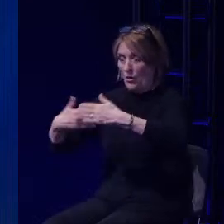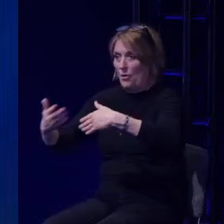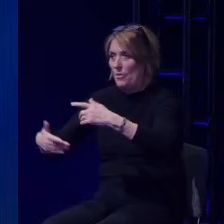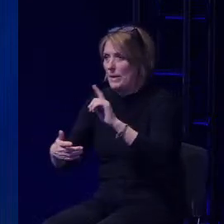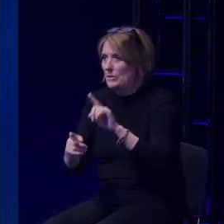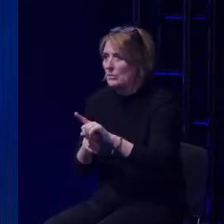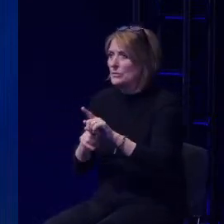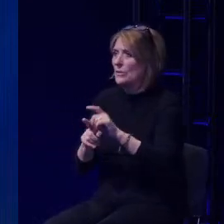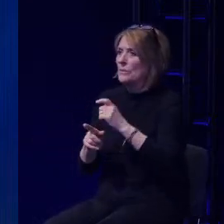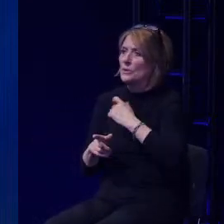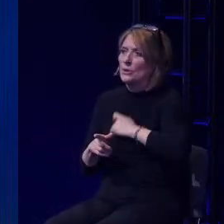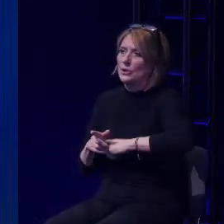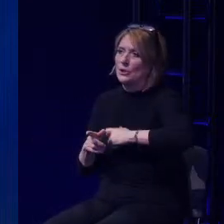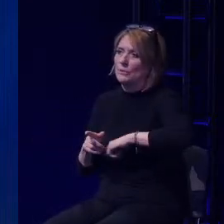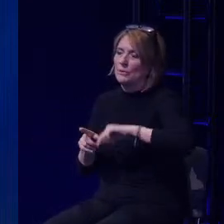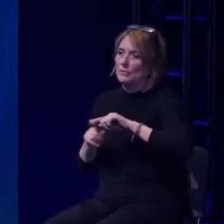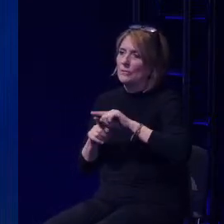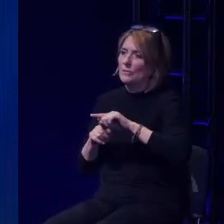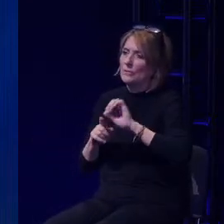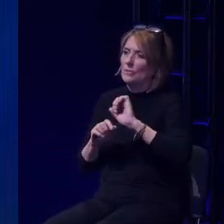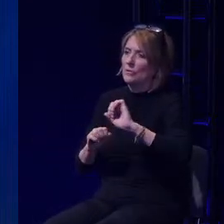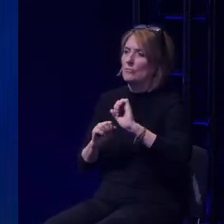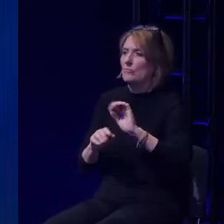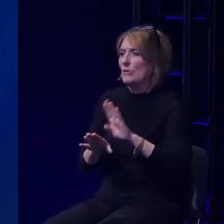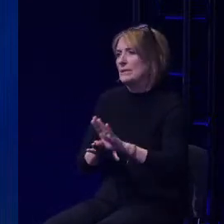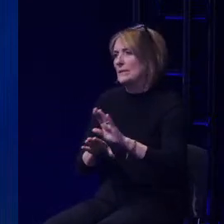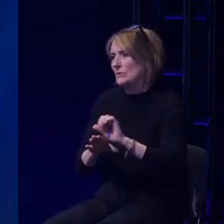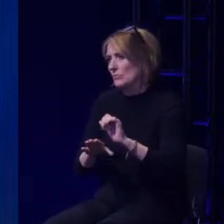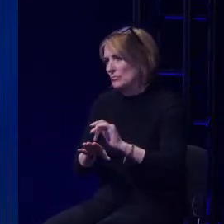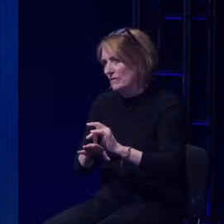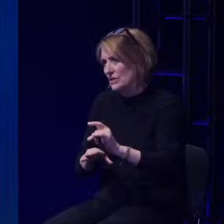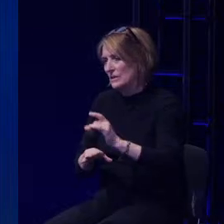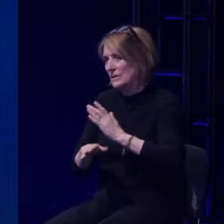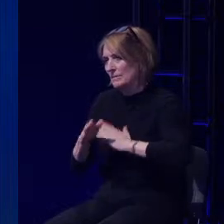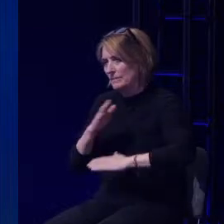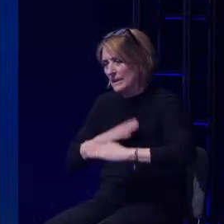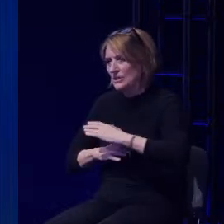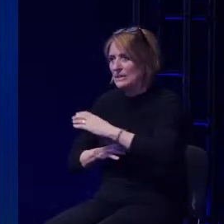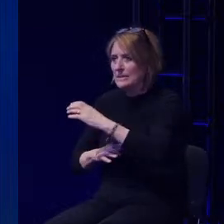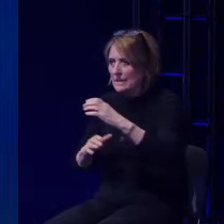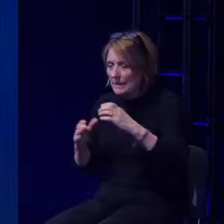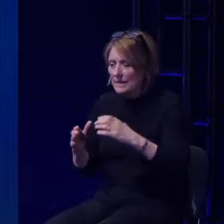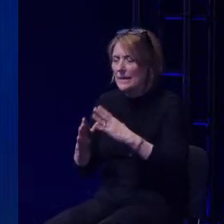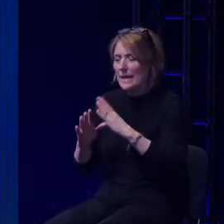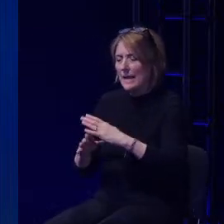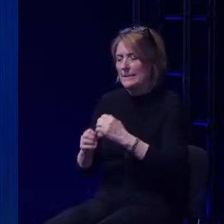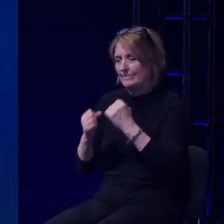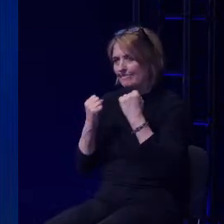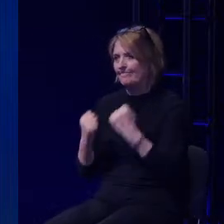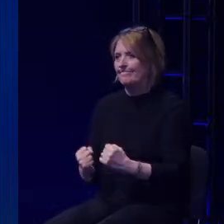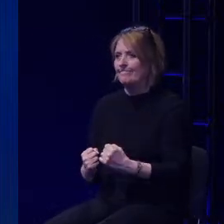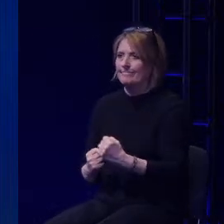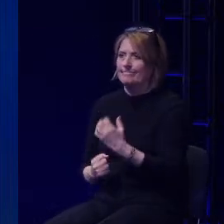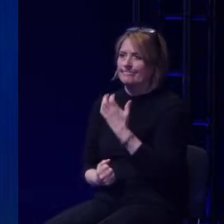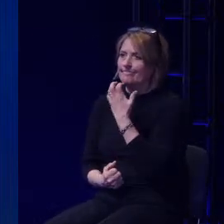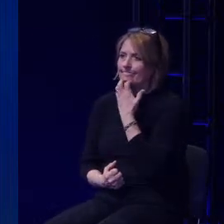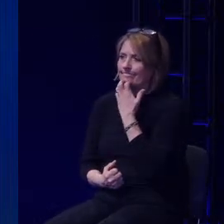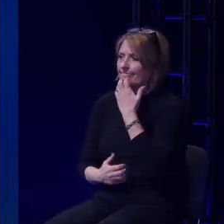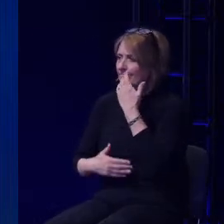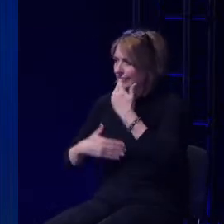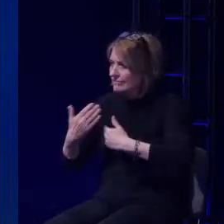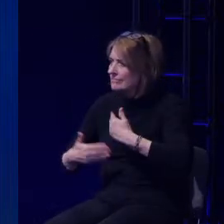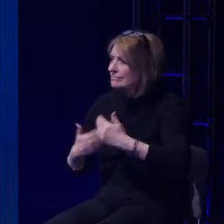human of traits in the practice of your profession: patience, empathy, and doggedness. Today, we set out to explore